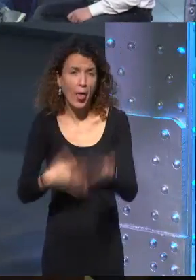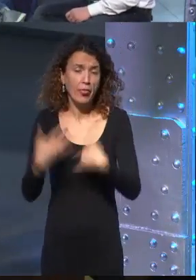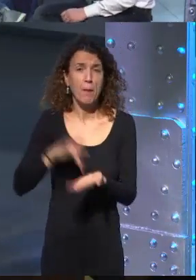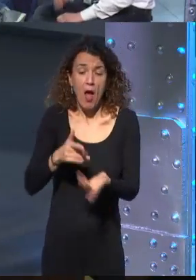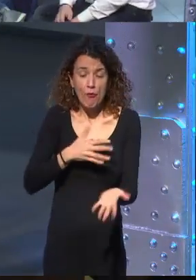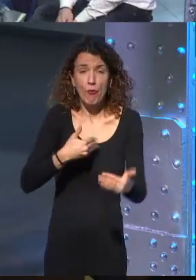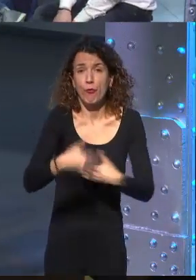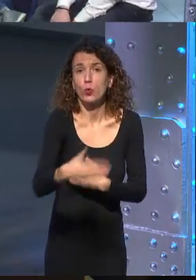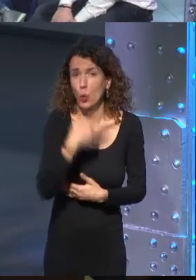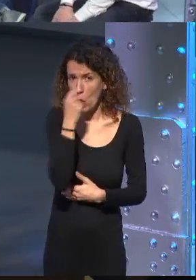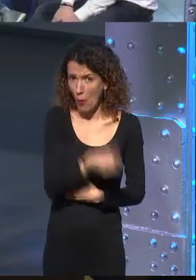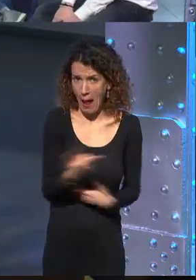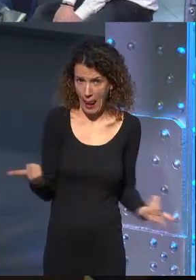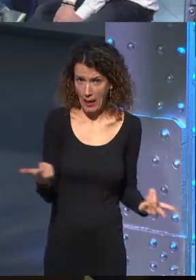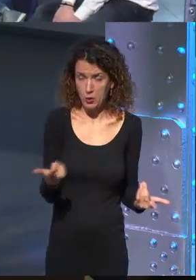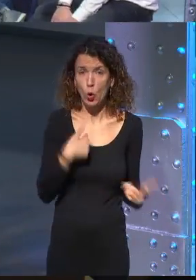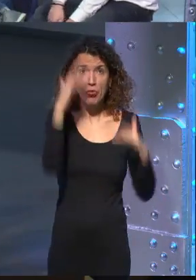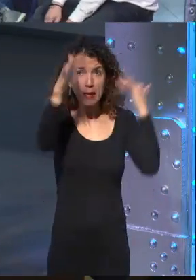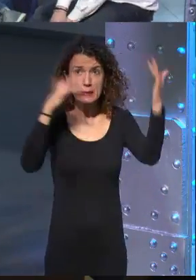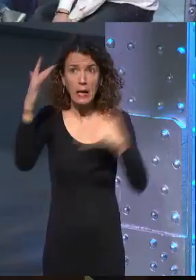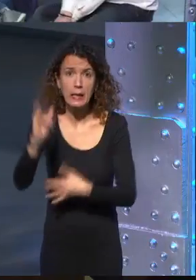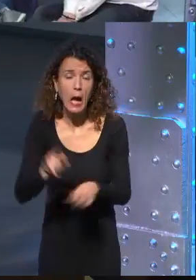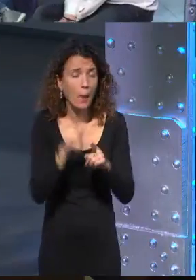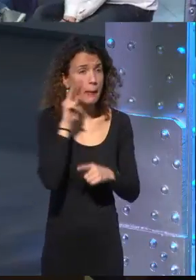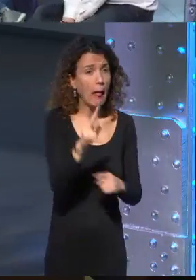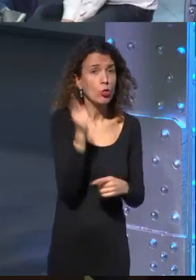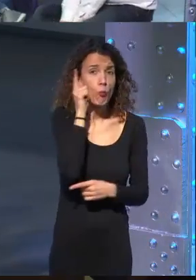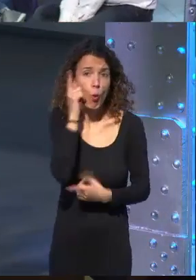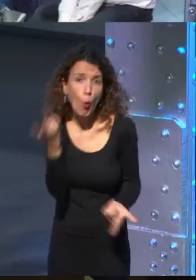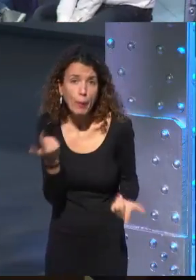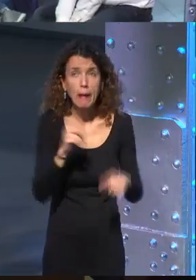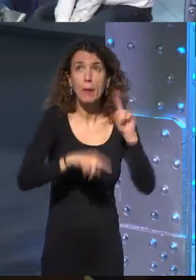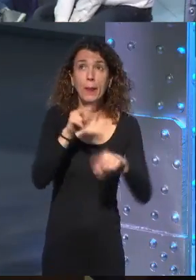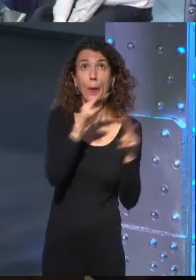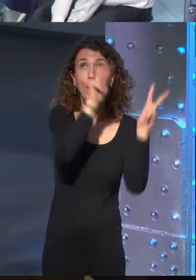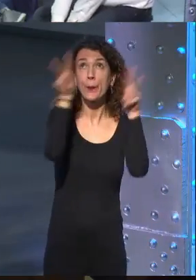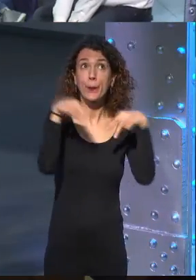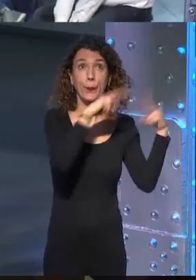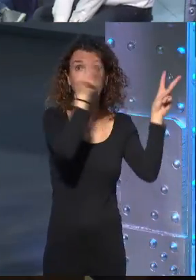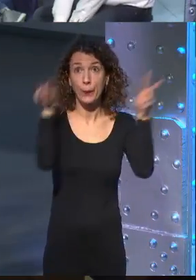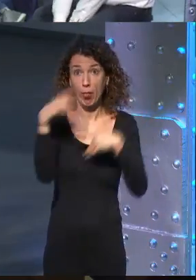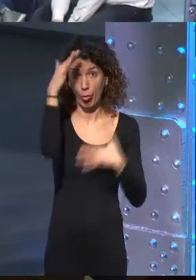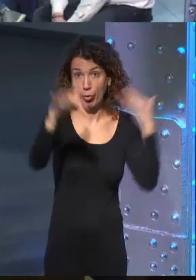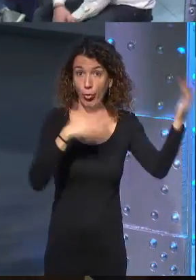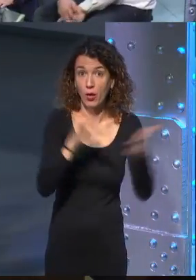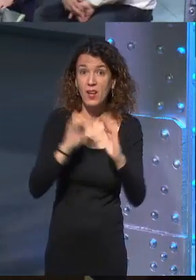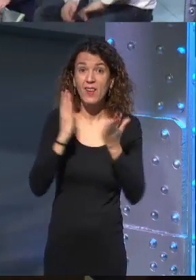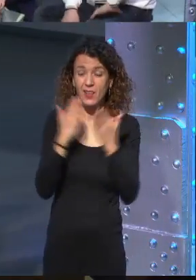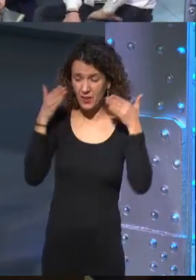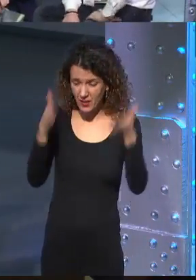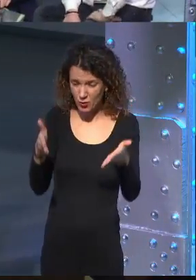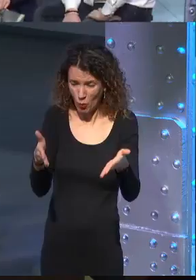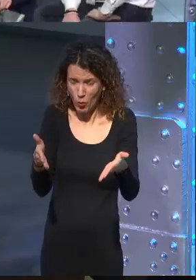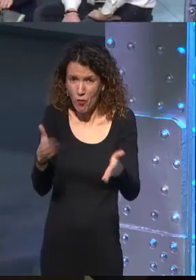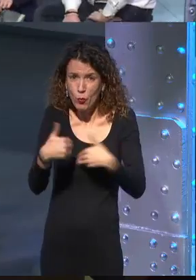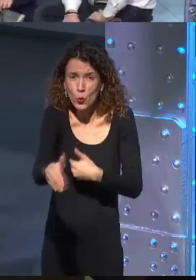study medicine, what point is there in studying history, for instance? So I will be distracted and looking at the